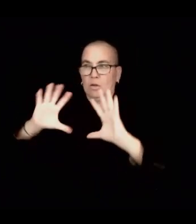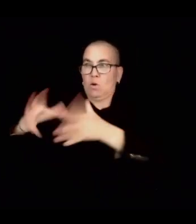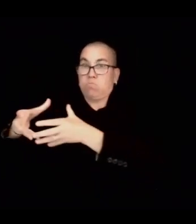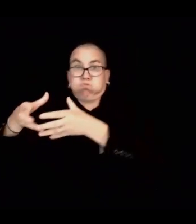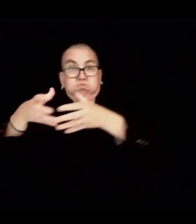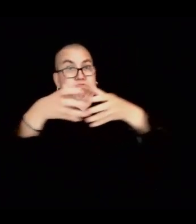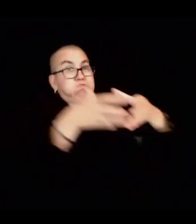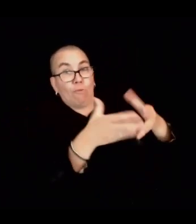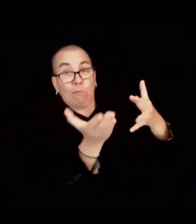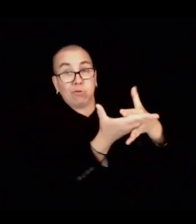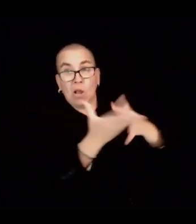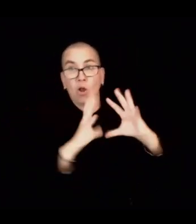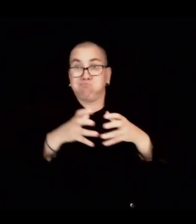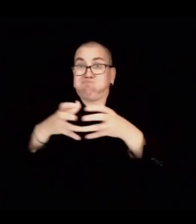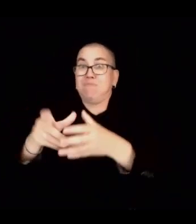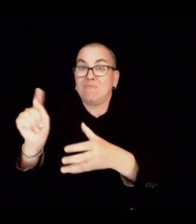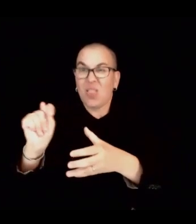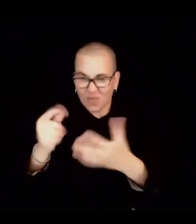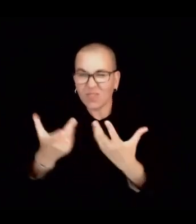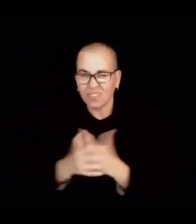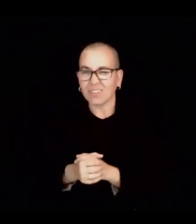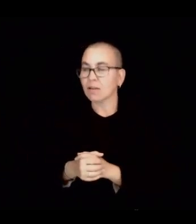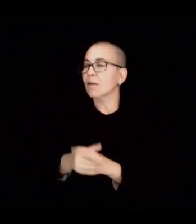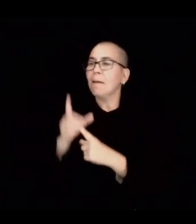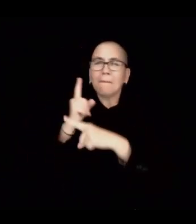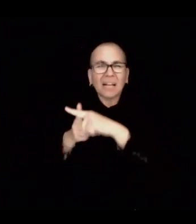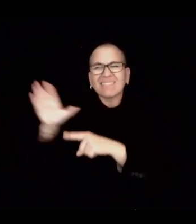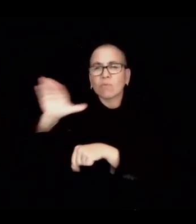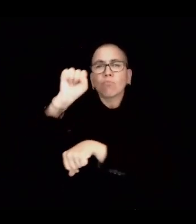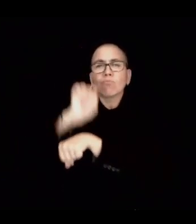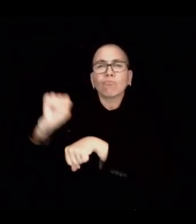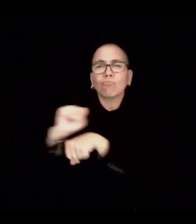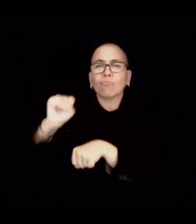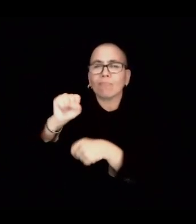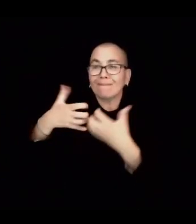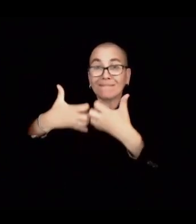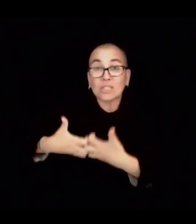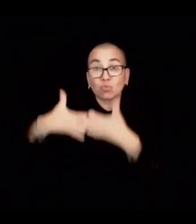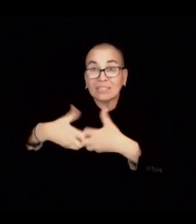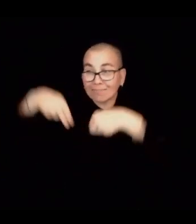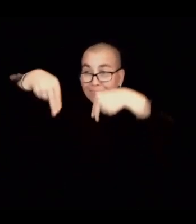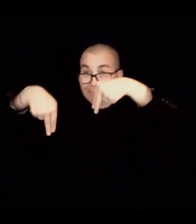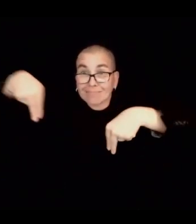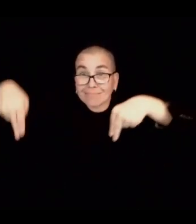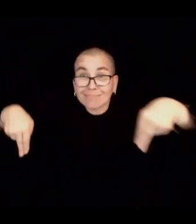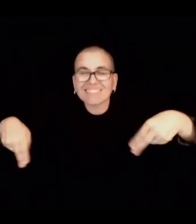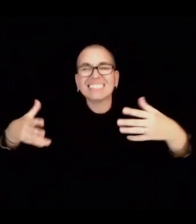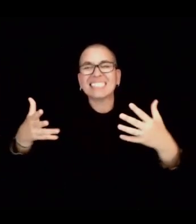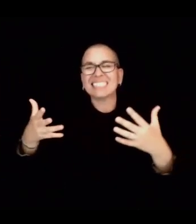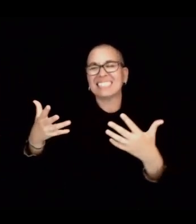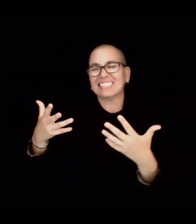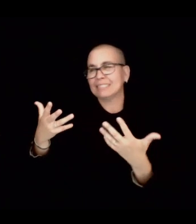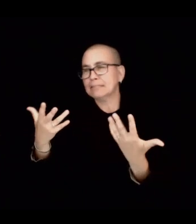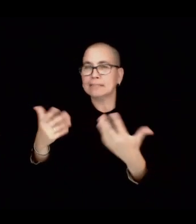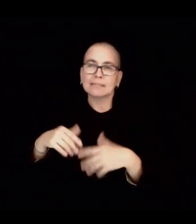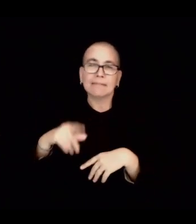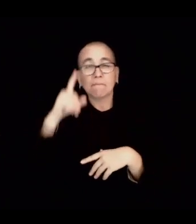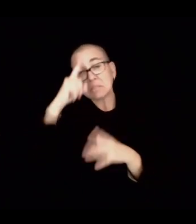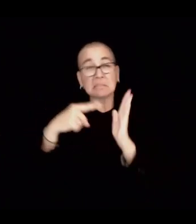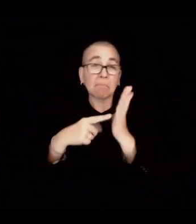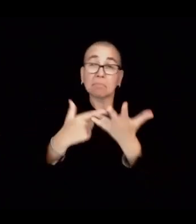barriers that they can put up, or what we call engineering controls that they can put in place that would help to minimize the chance of